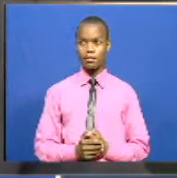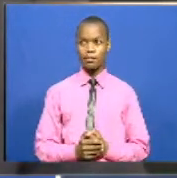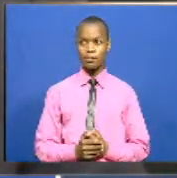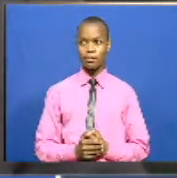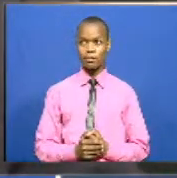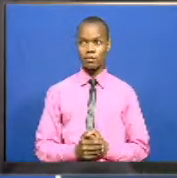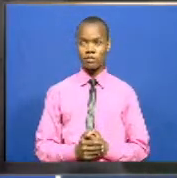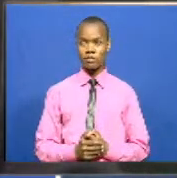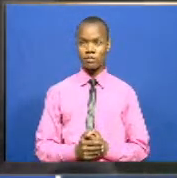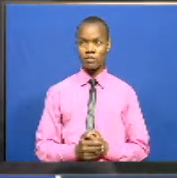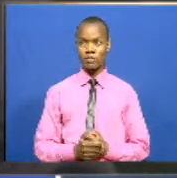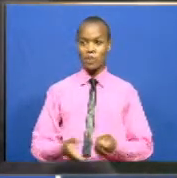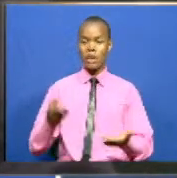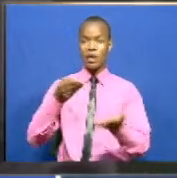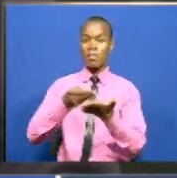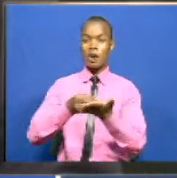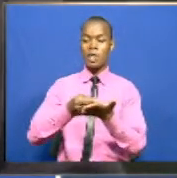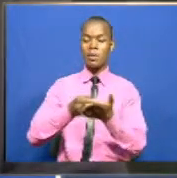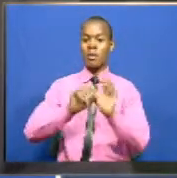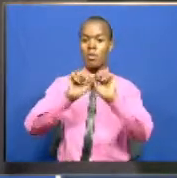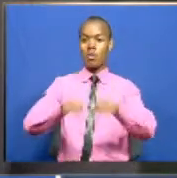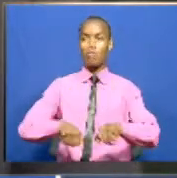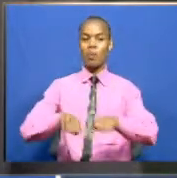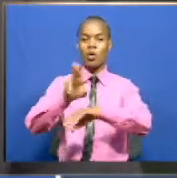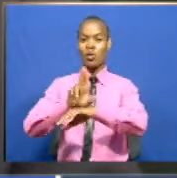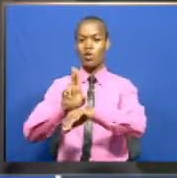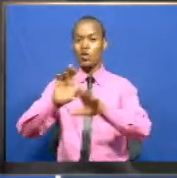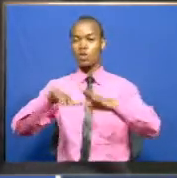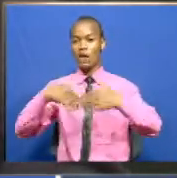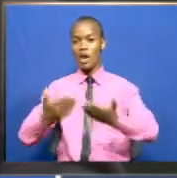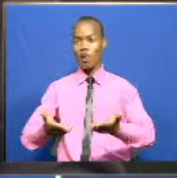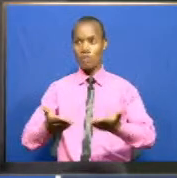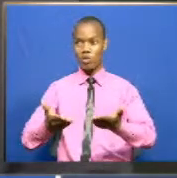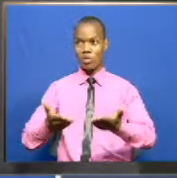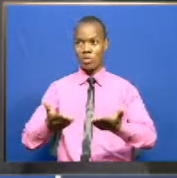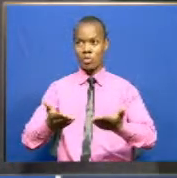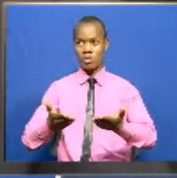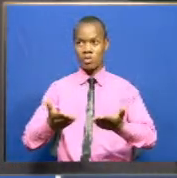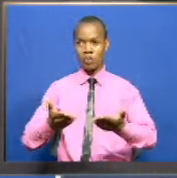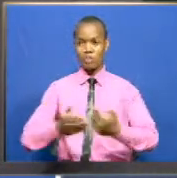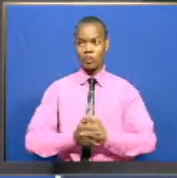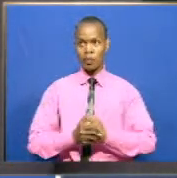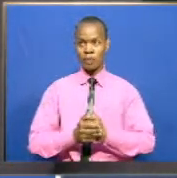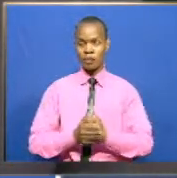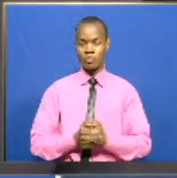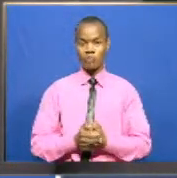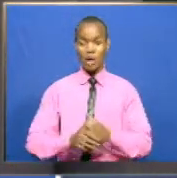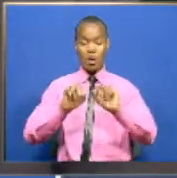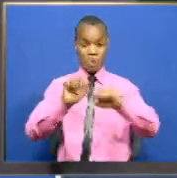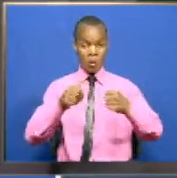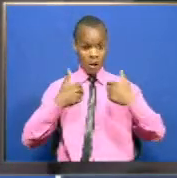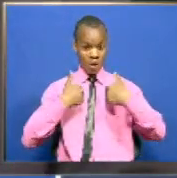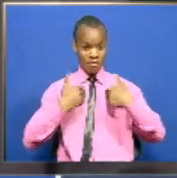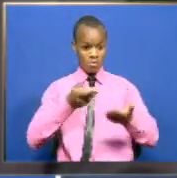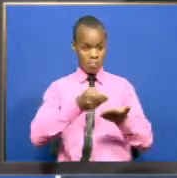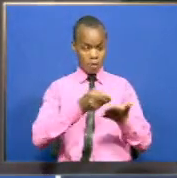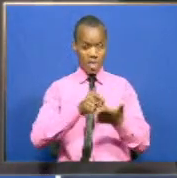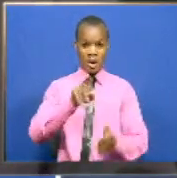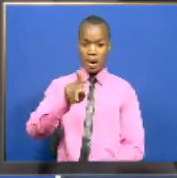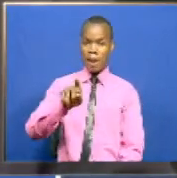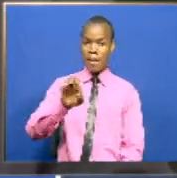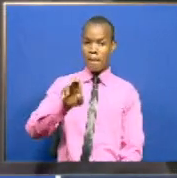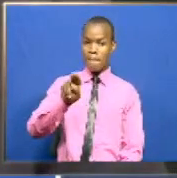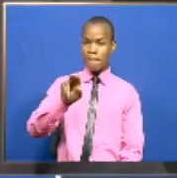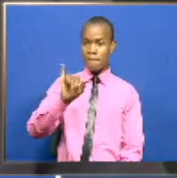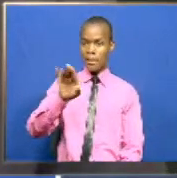kuja. Mali pesa tunapeleka yule wapi? Ipate kama tumeshatengeneza kimi yetu ya pension. Sababu wamesema